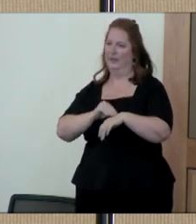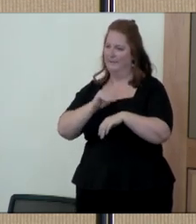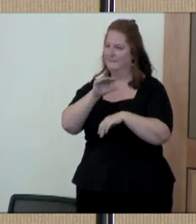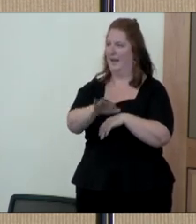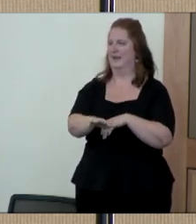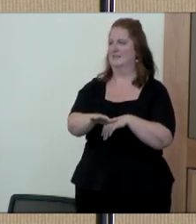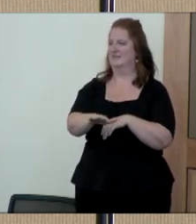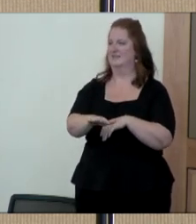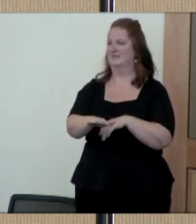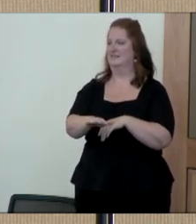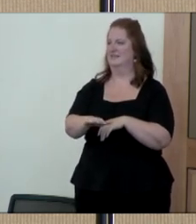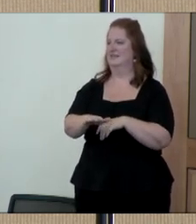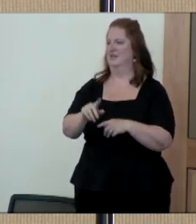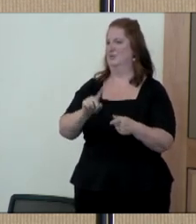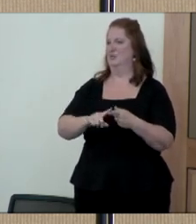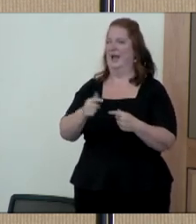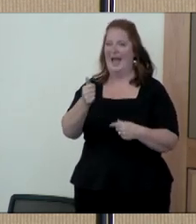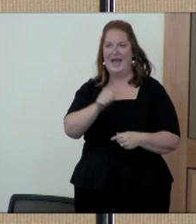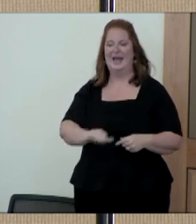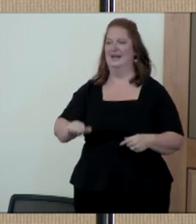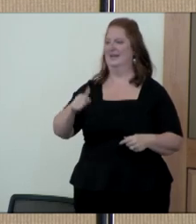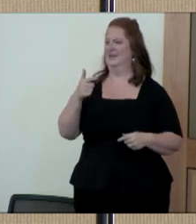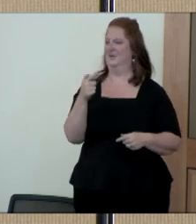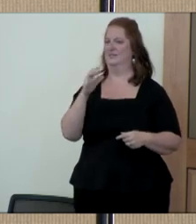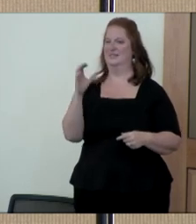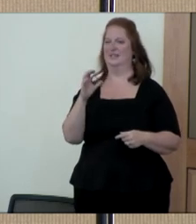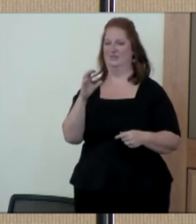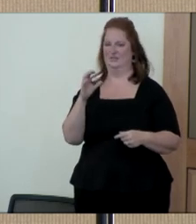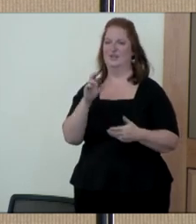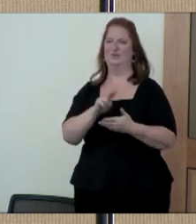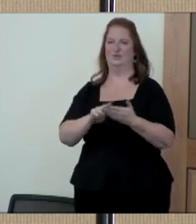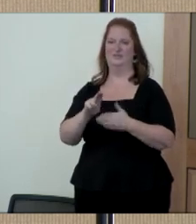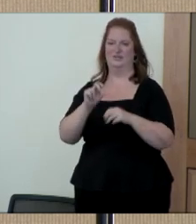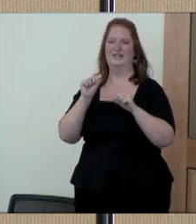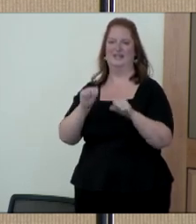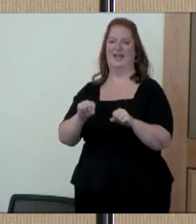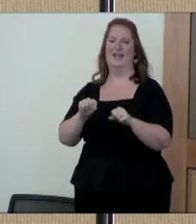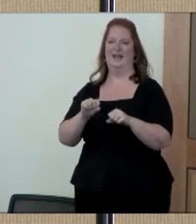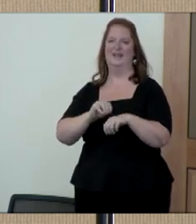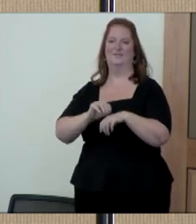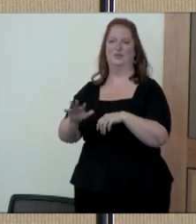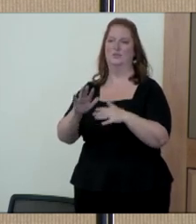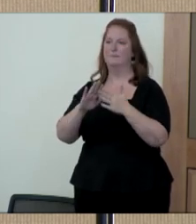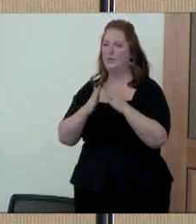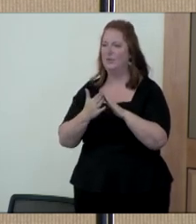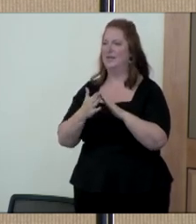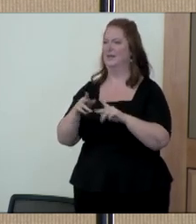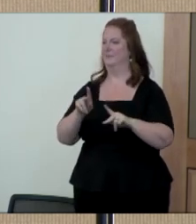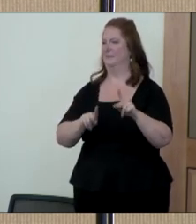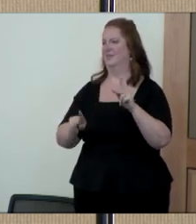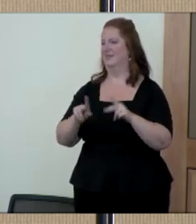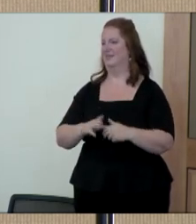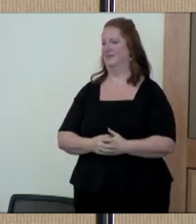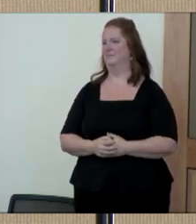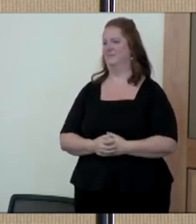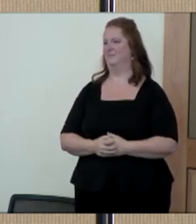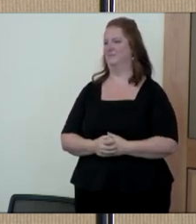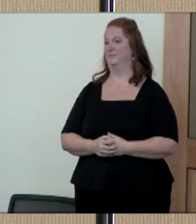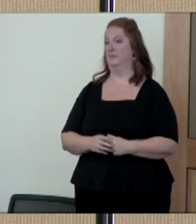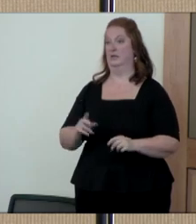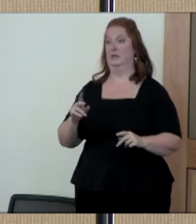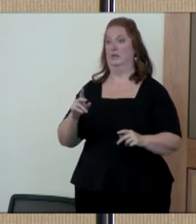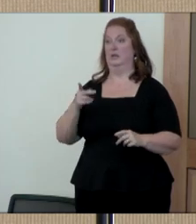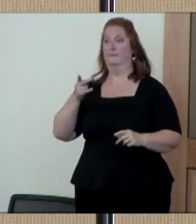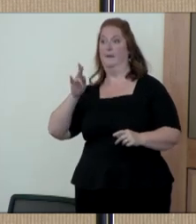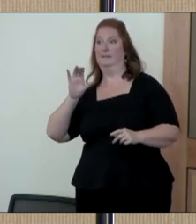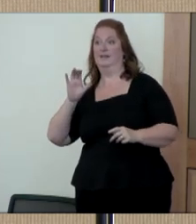any 21st century university can have on its communities, on its people. The public awaits us, and we'll